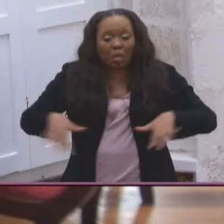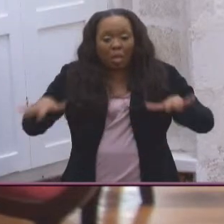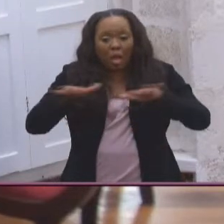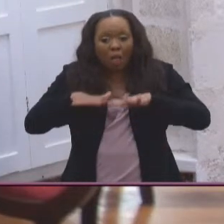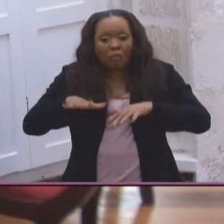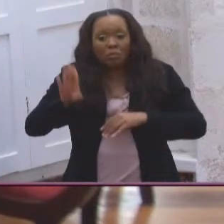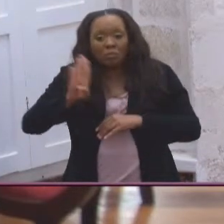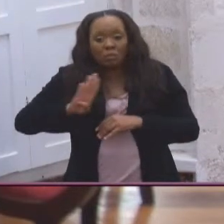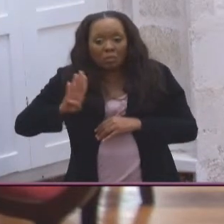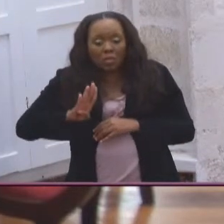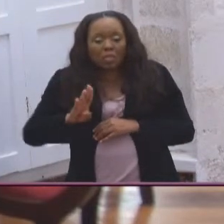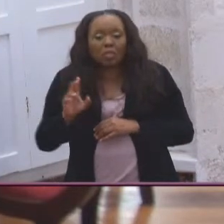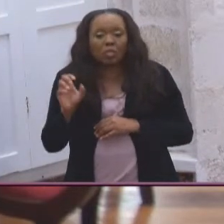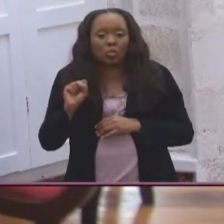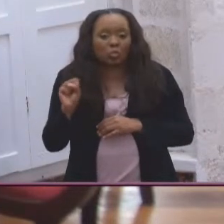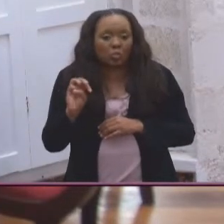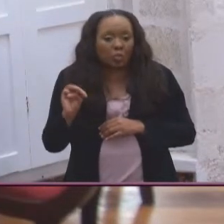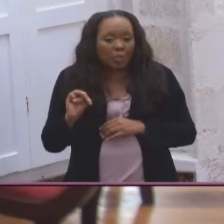from time to time